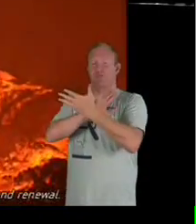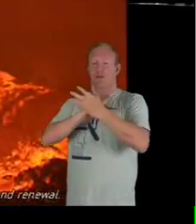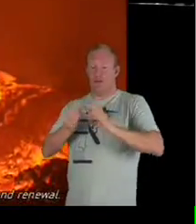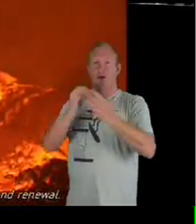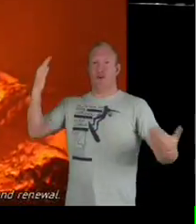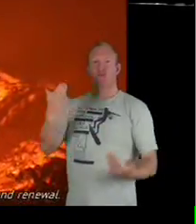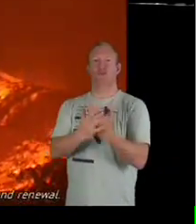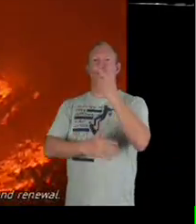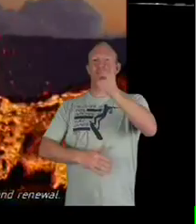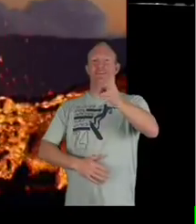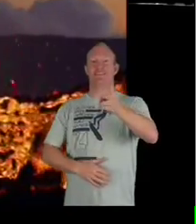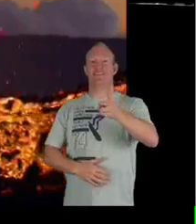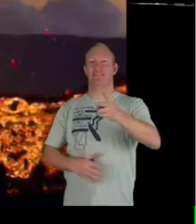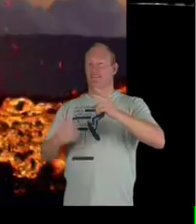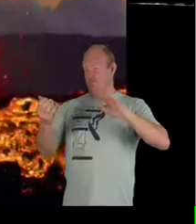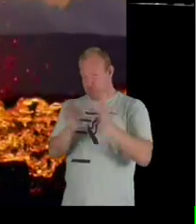and renewal.